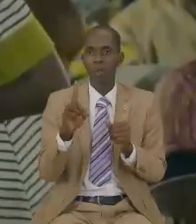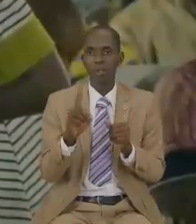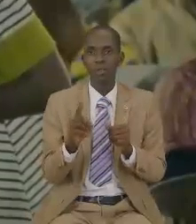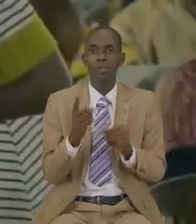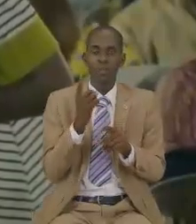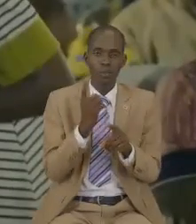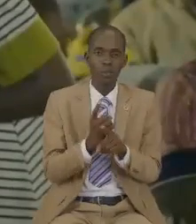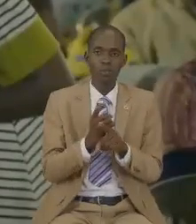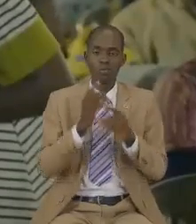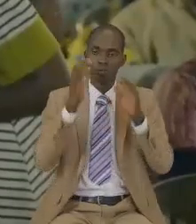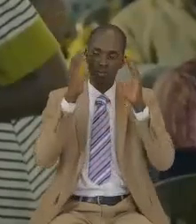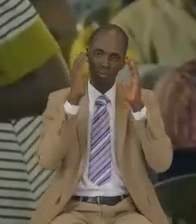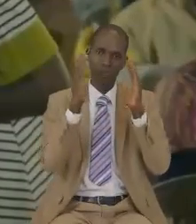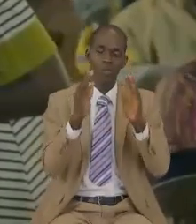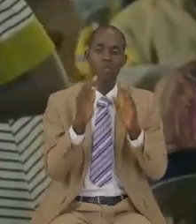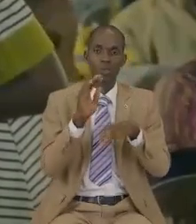Indicate.